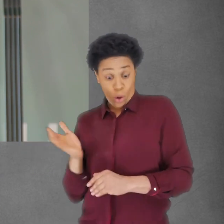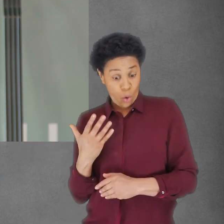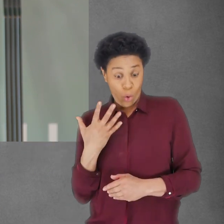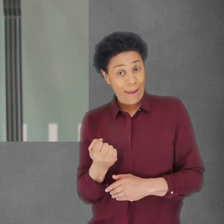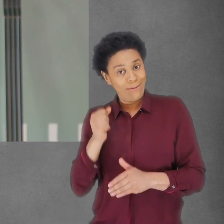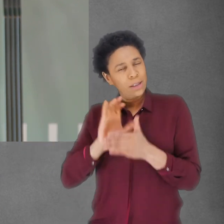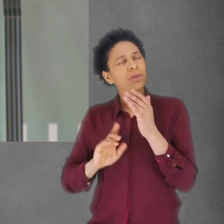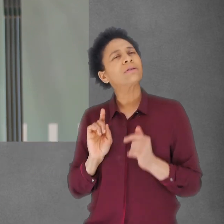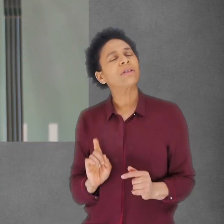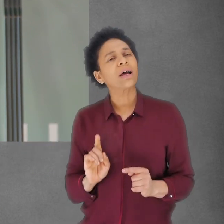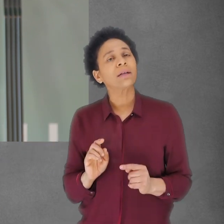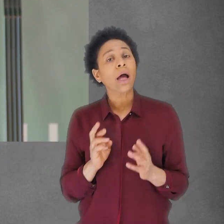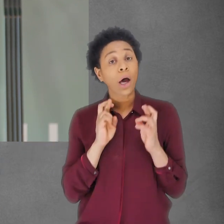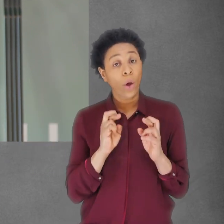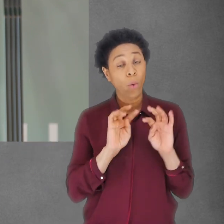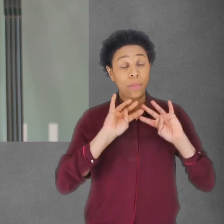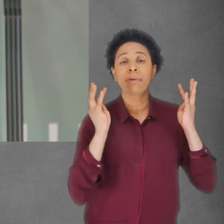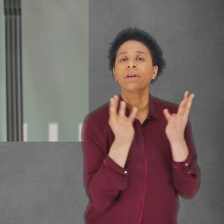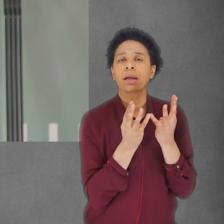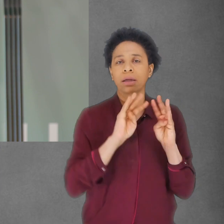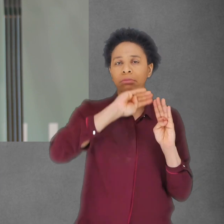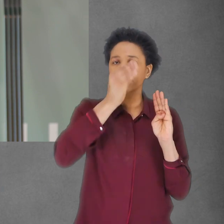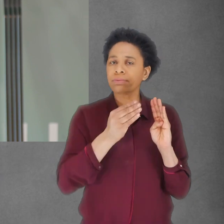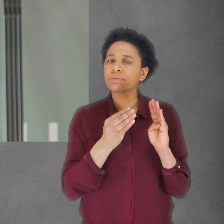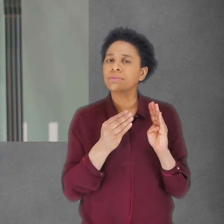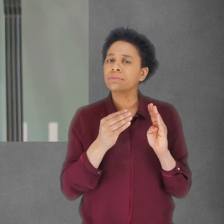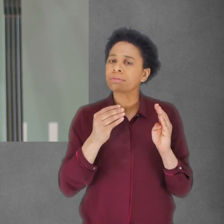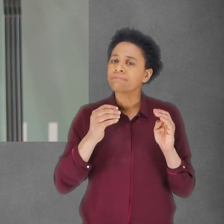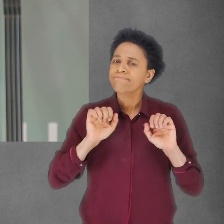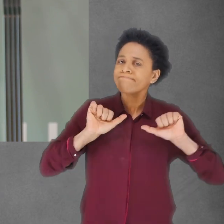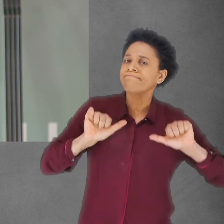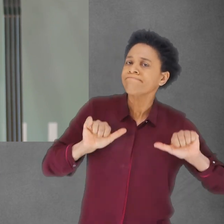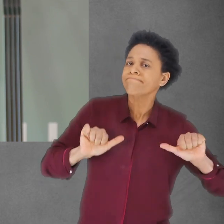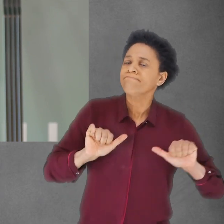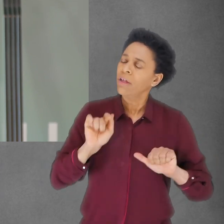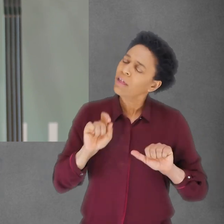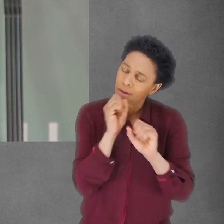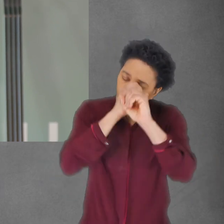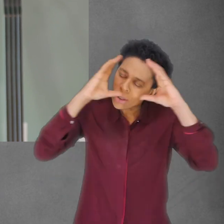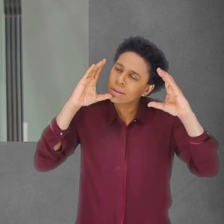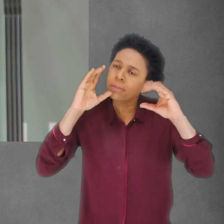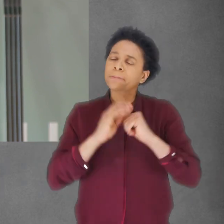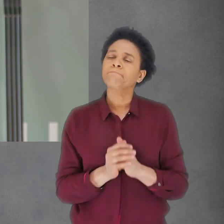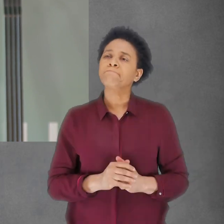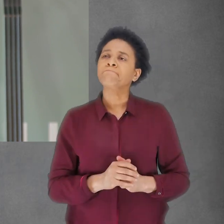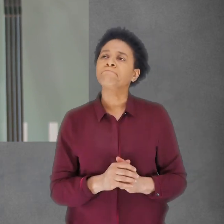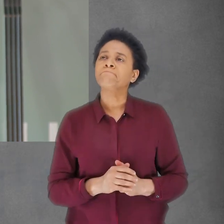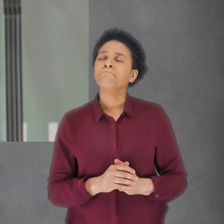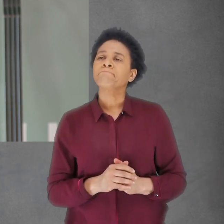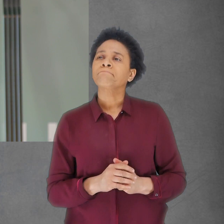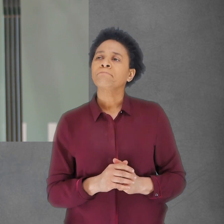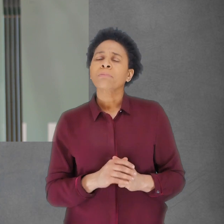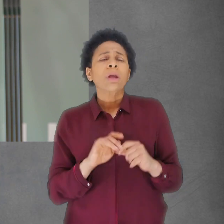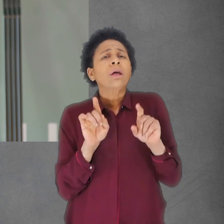future and a legacy of voices that we all stand within. I hope the pavilion speaks to that.